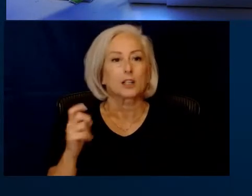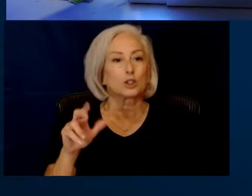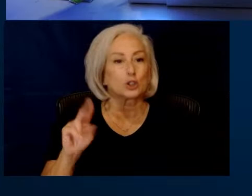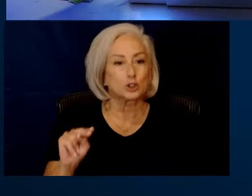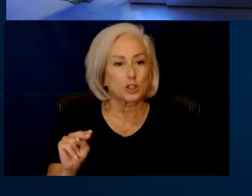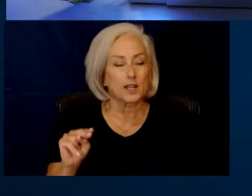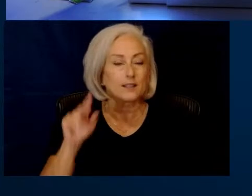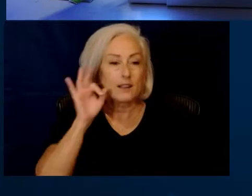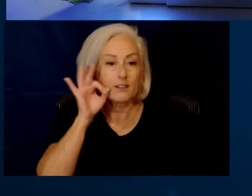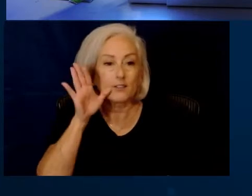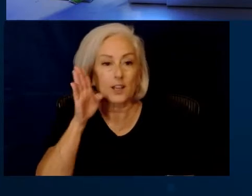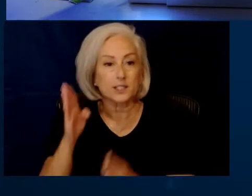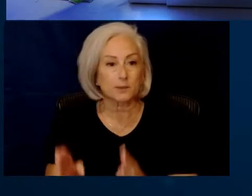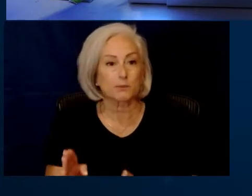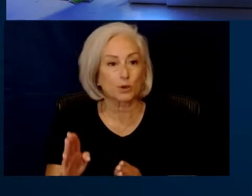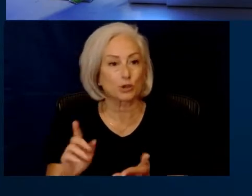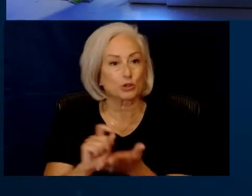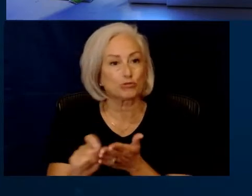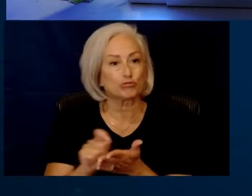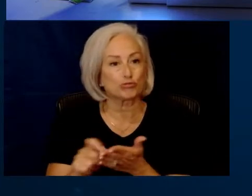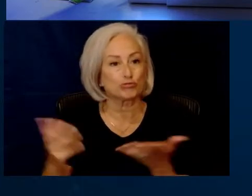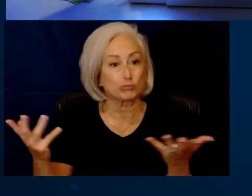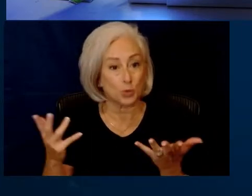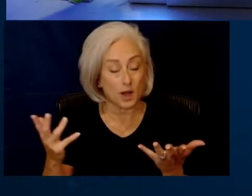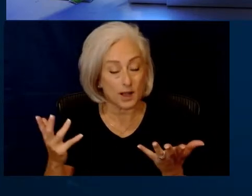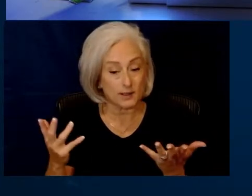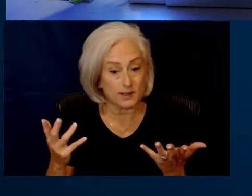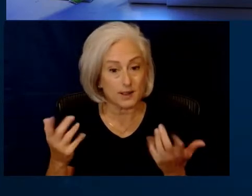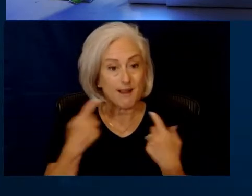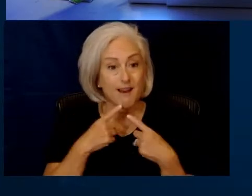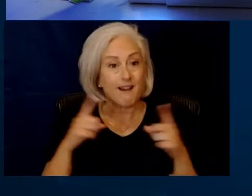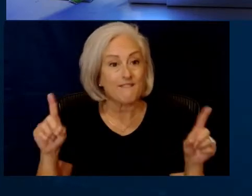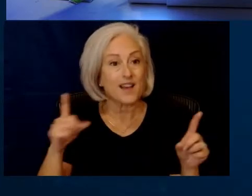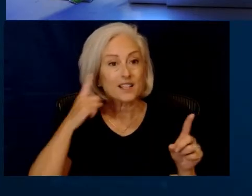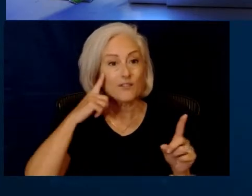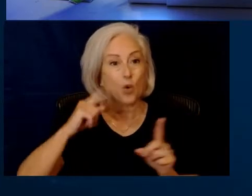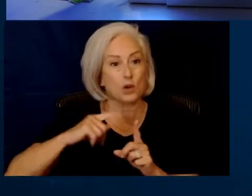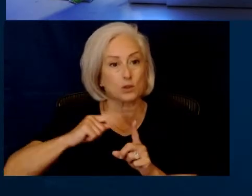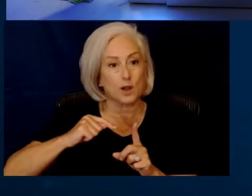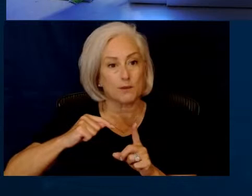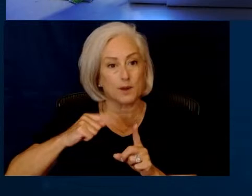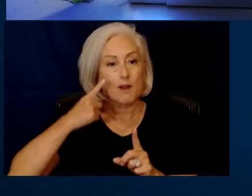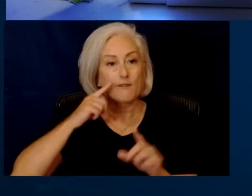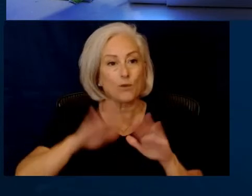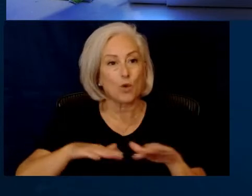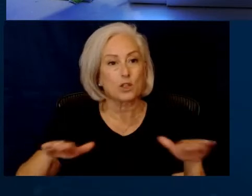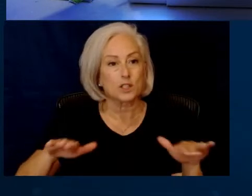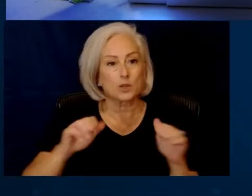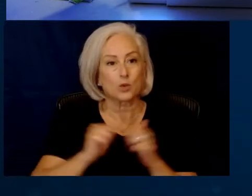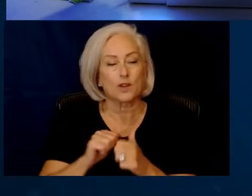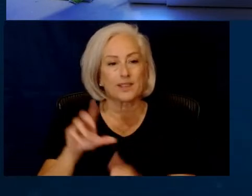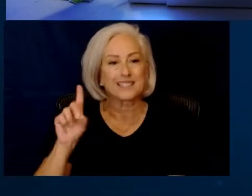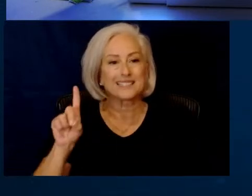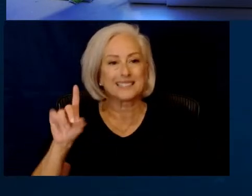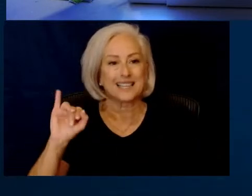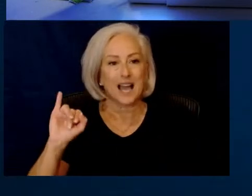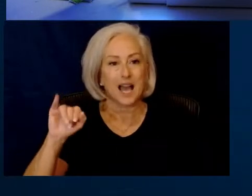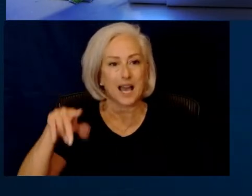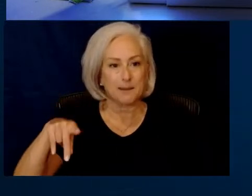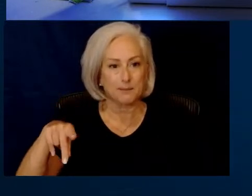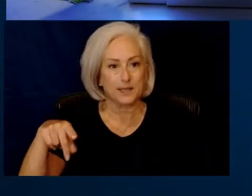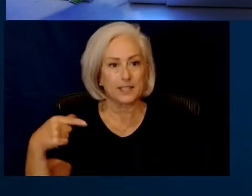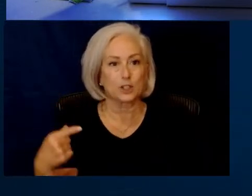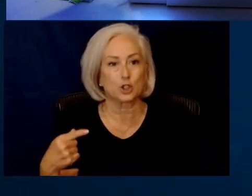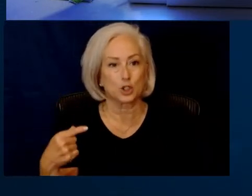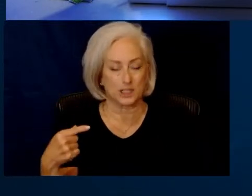friends writes, is it effective to use proton therapy to treat children with DIPG, I might be butchering the name of